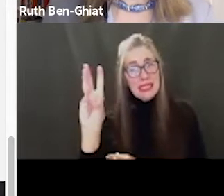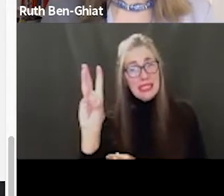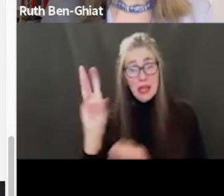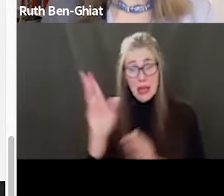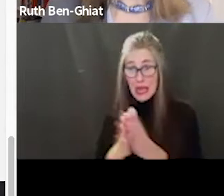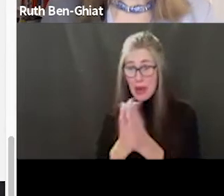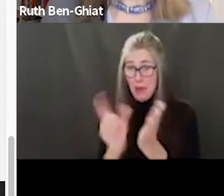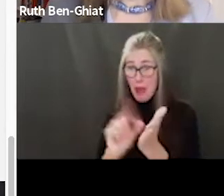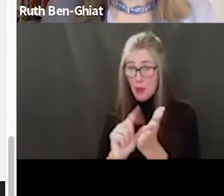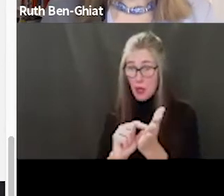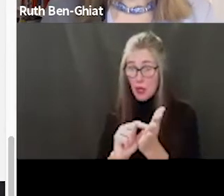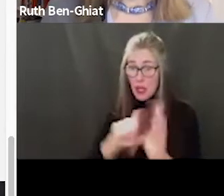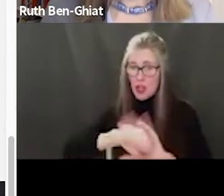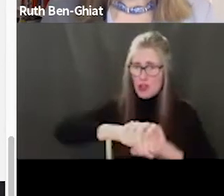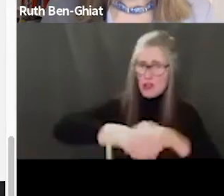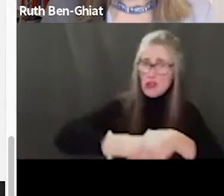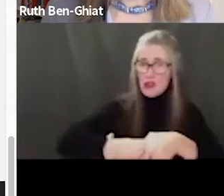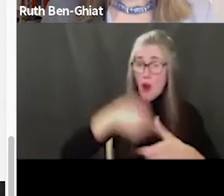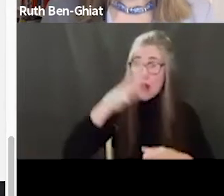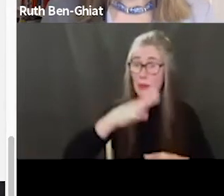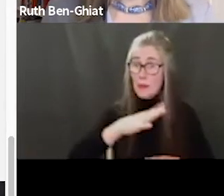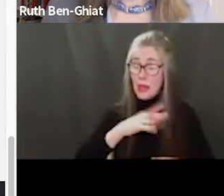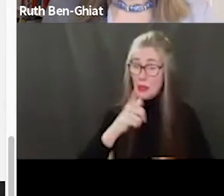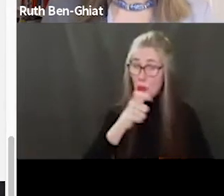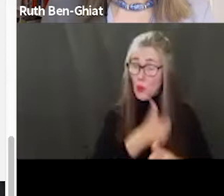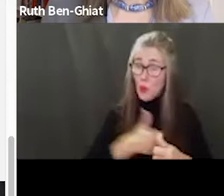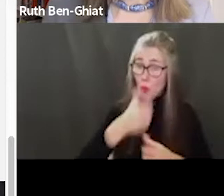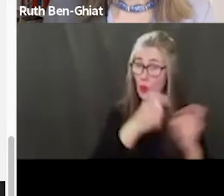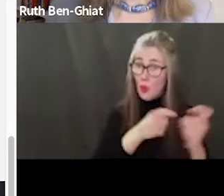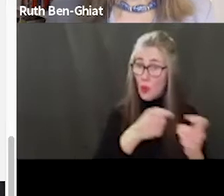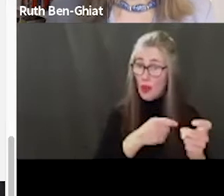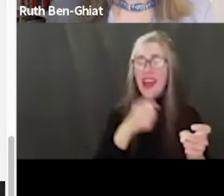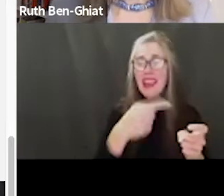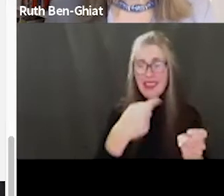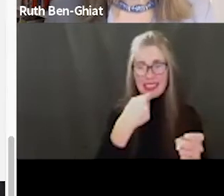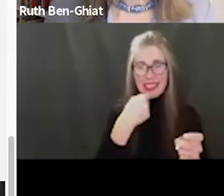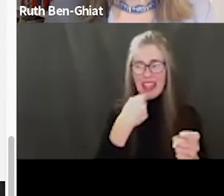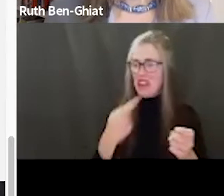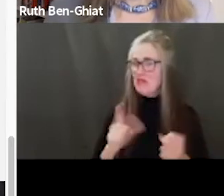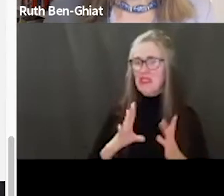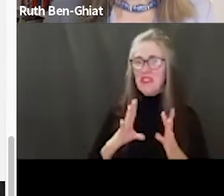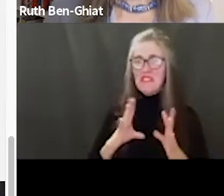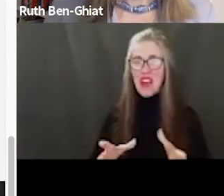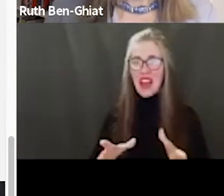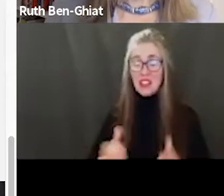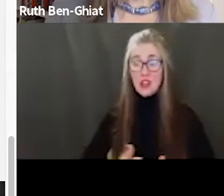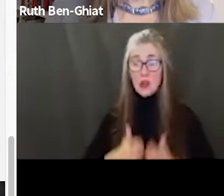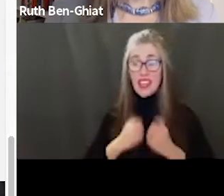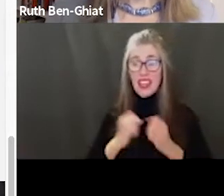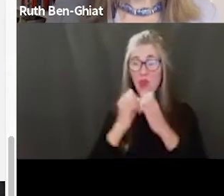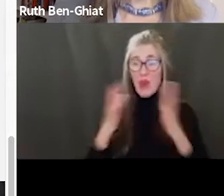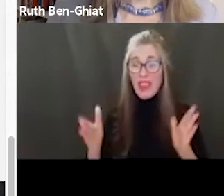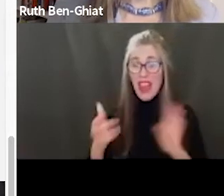rule is the legitimation of lawlessness. So thank you very much, and I look forward to